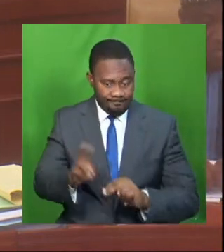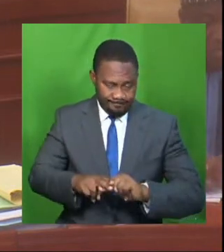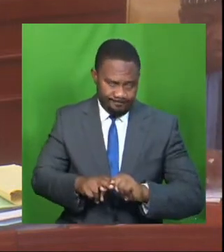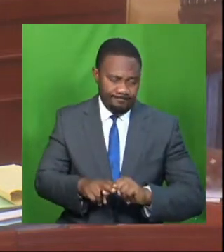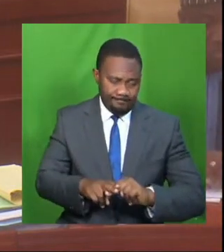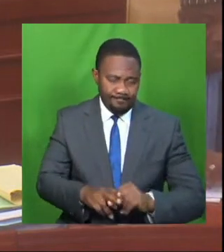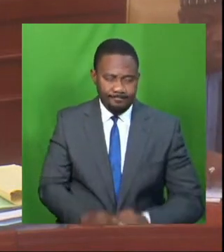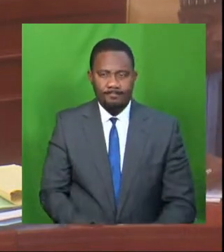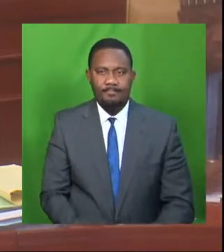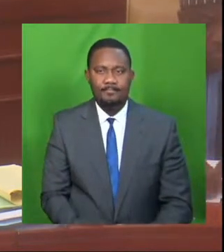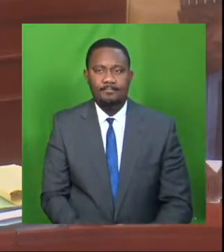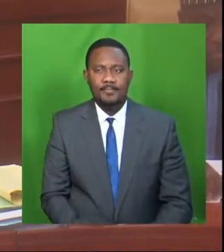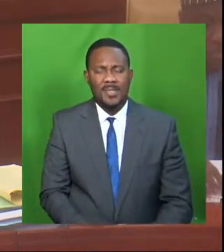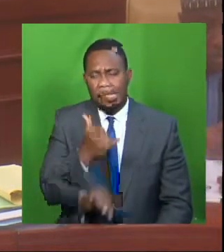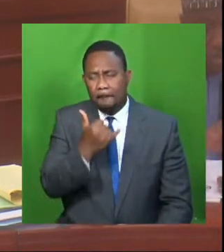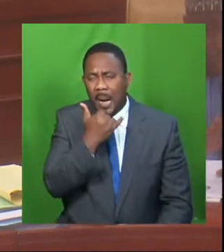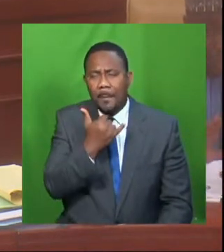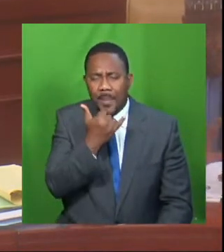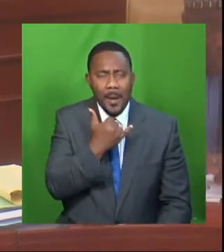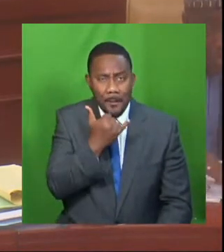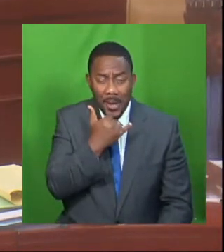Yes. Leadership.